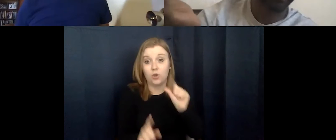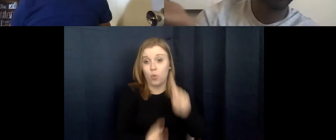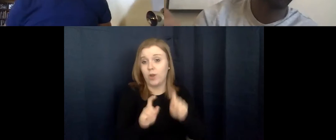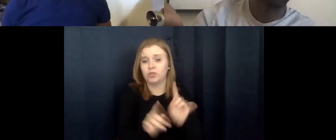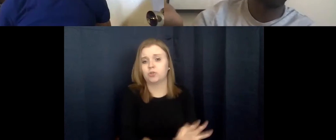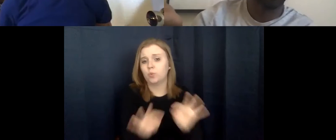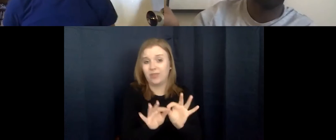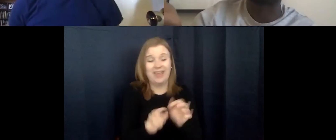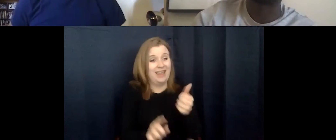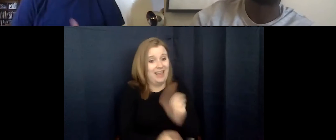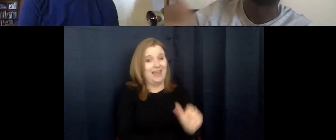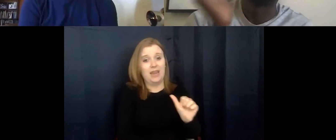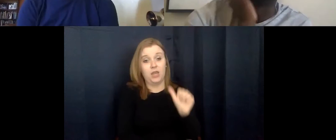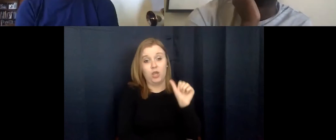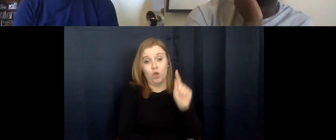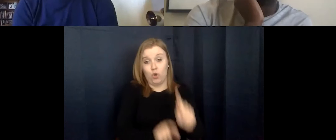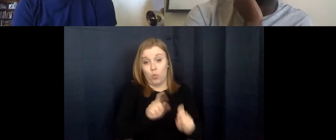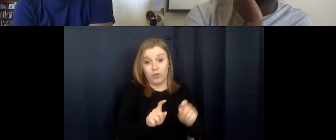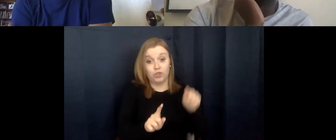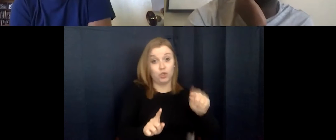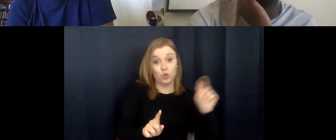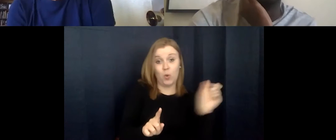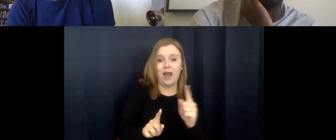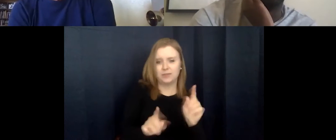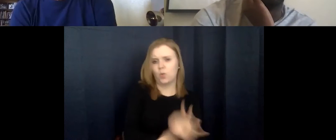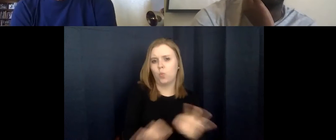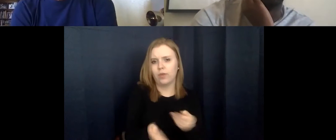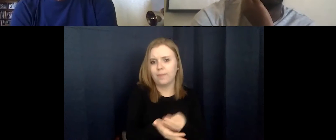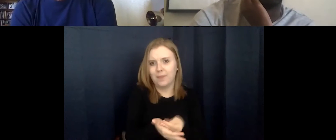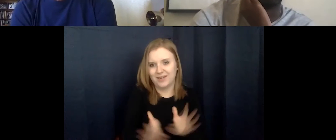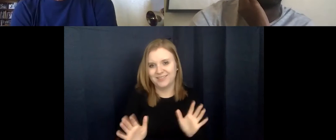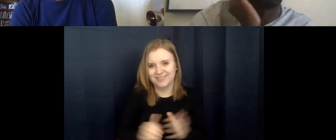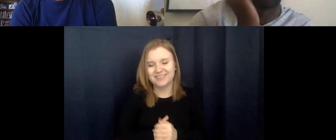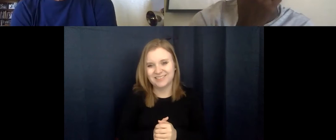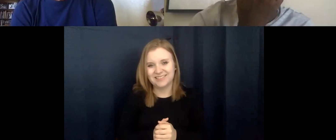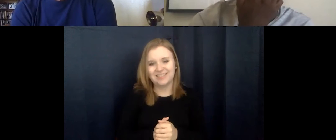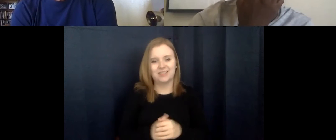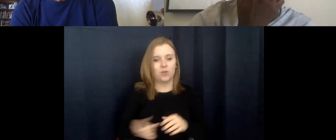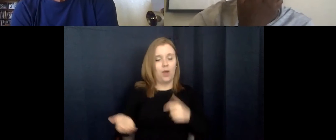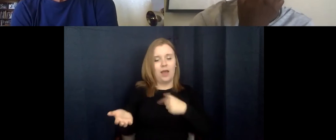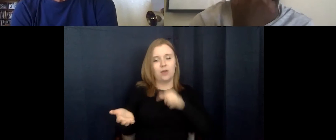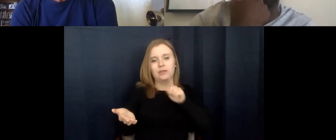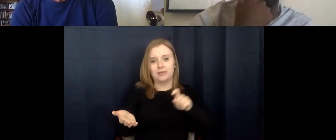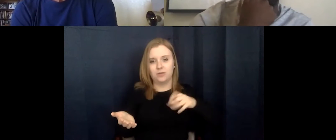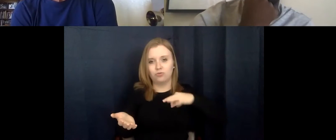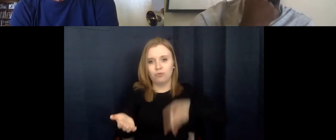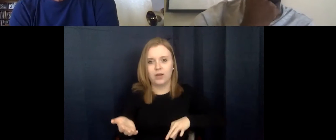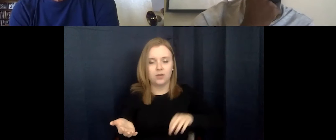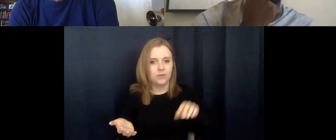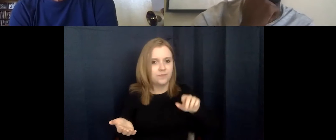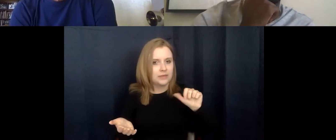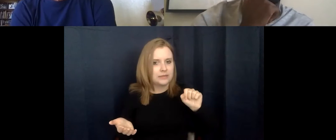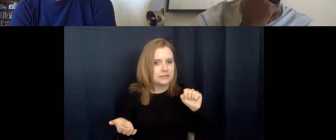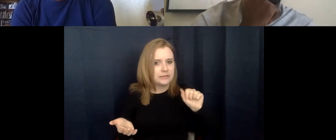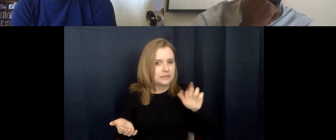you ask is worth money. Well, I mean, I really need to credit Sarah Shelton Mann, who I worked with, who was the director